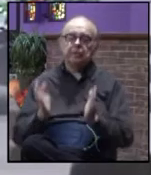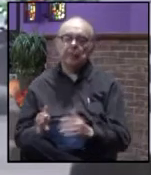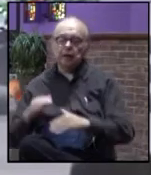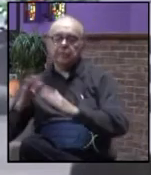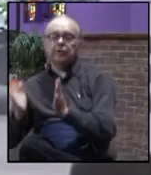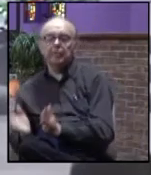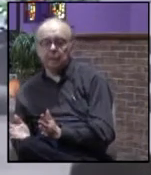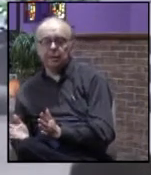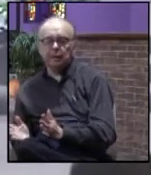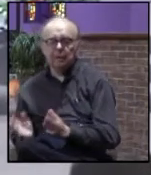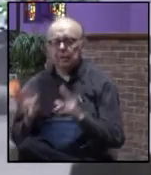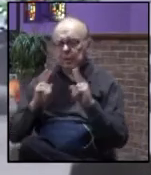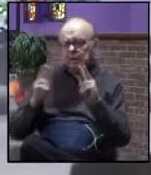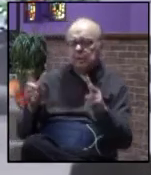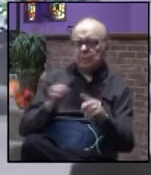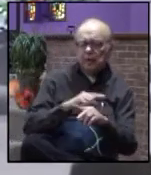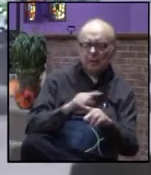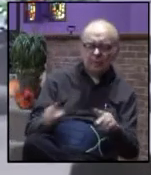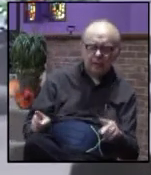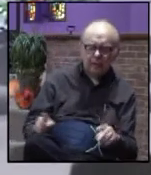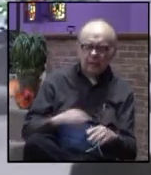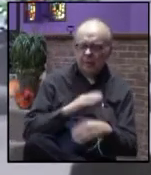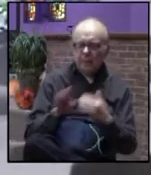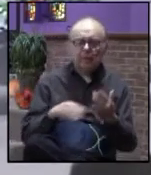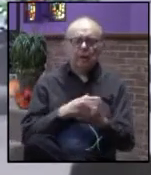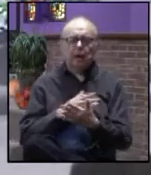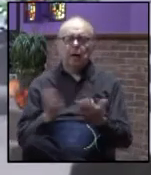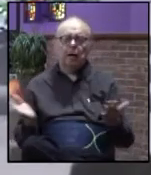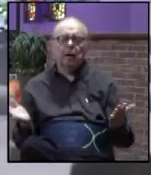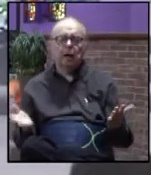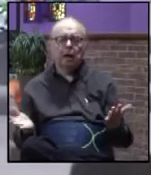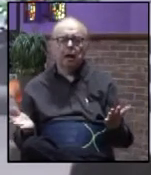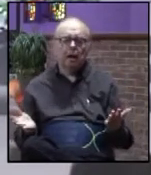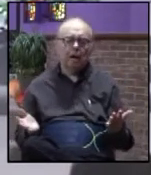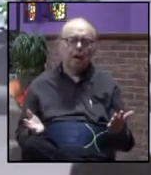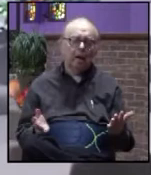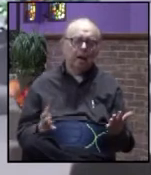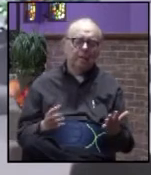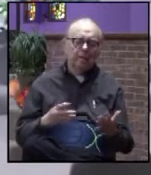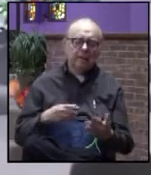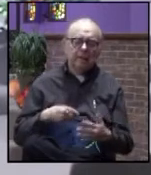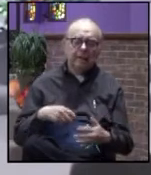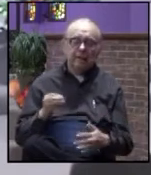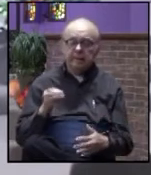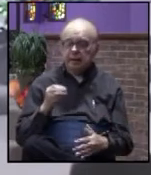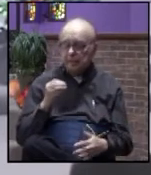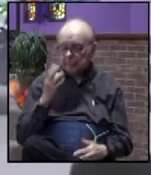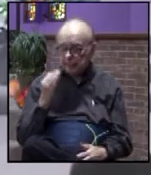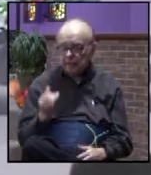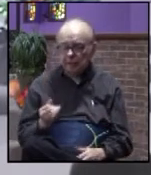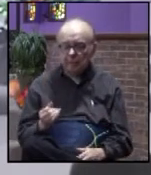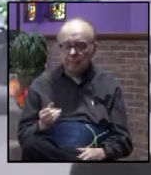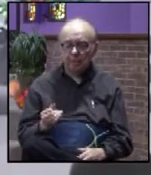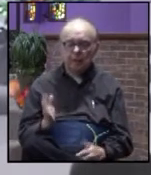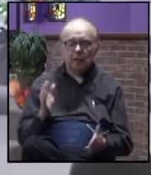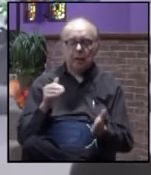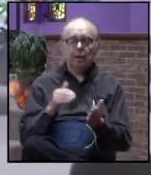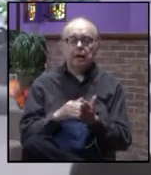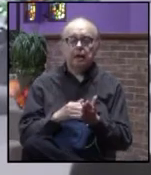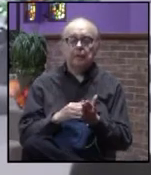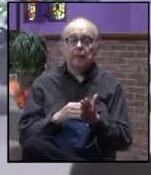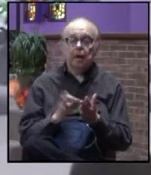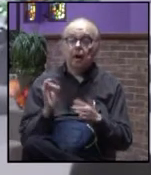And you look on there and there's all of these things. These parents hate these because in the middle of the